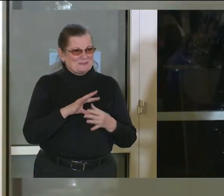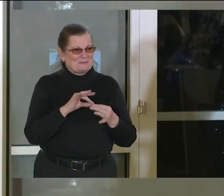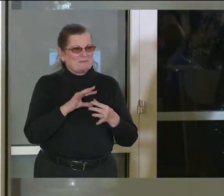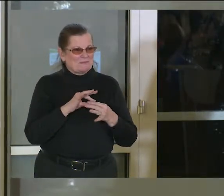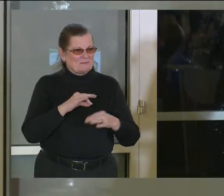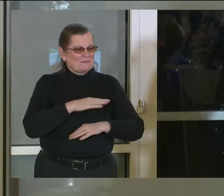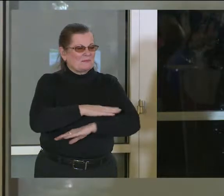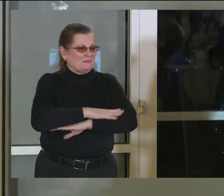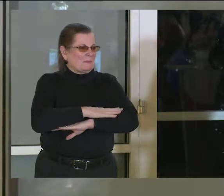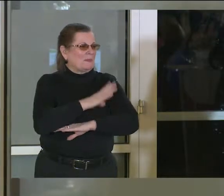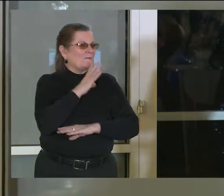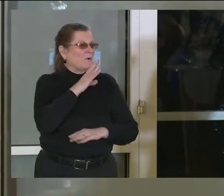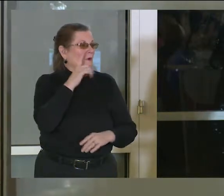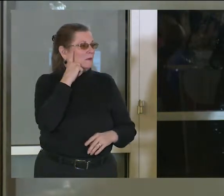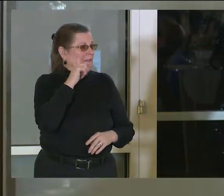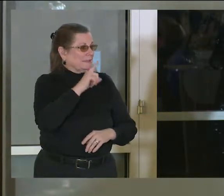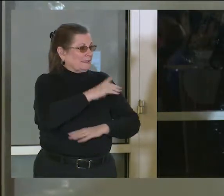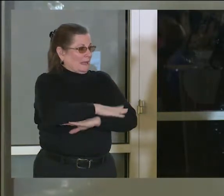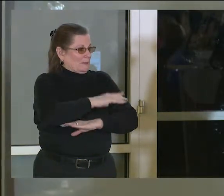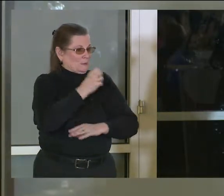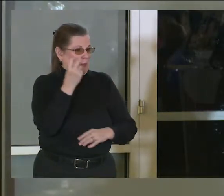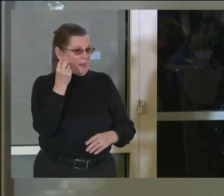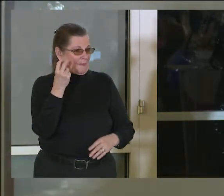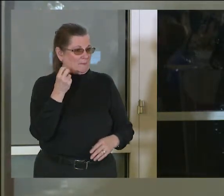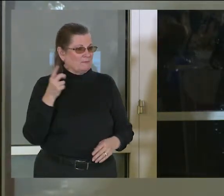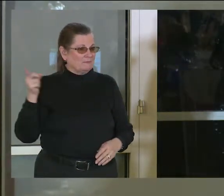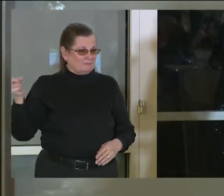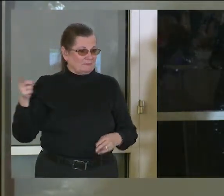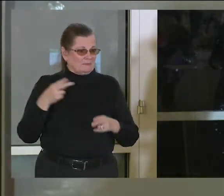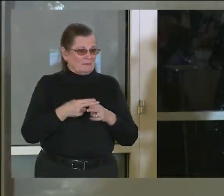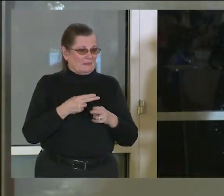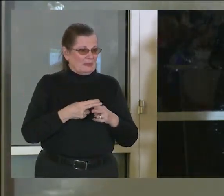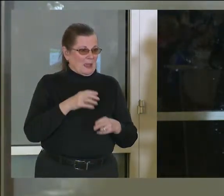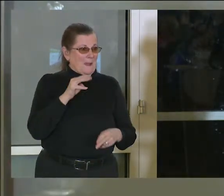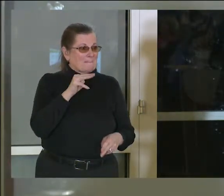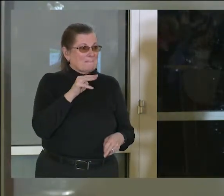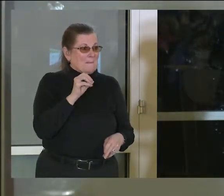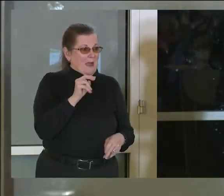My name is Monica. I'm a resident of Ward 4.